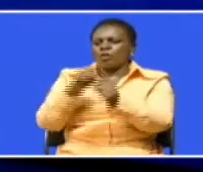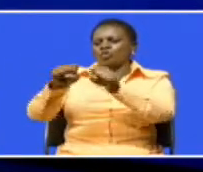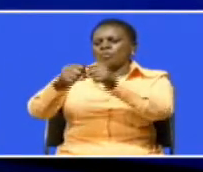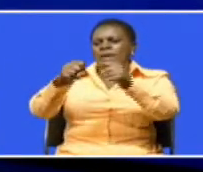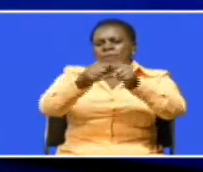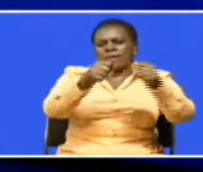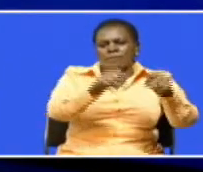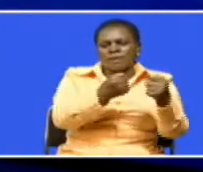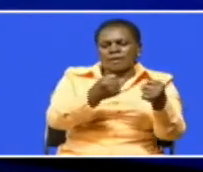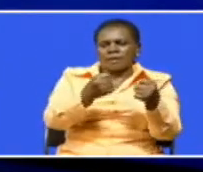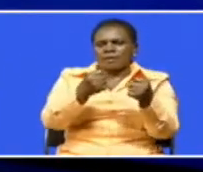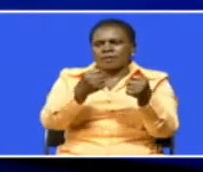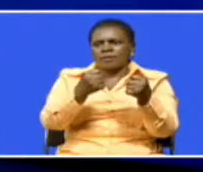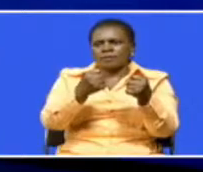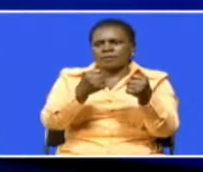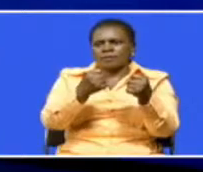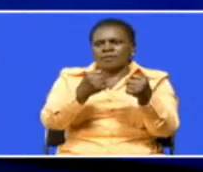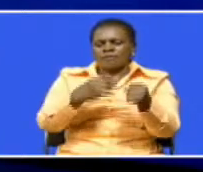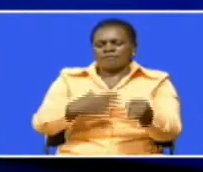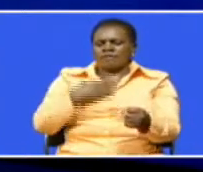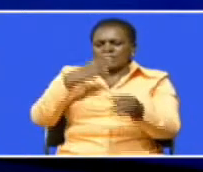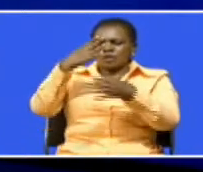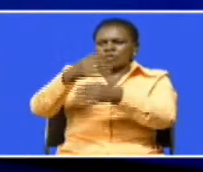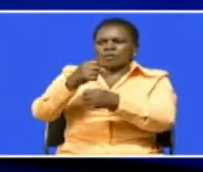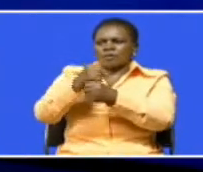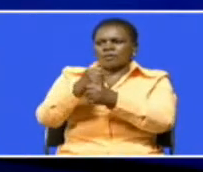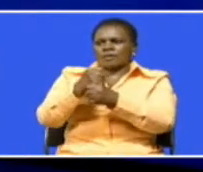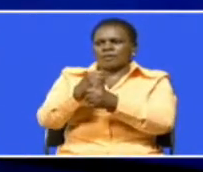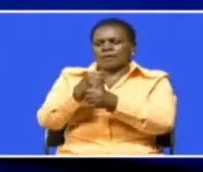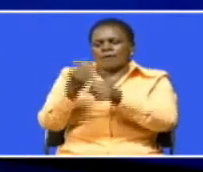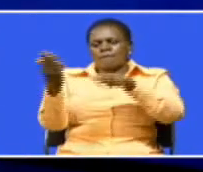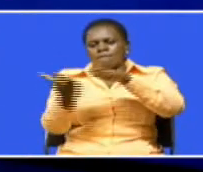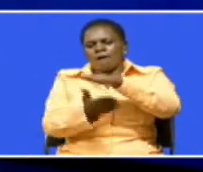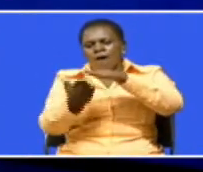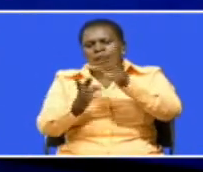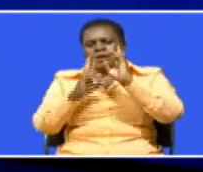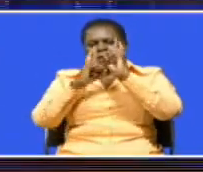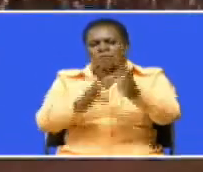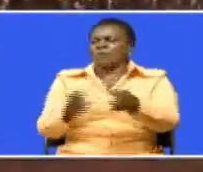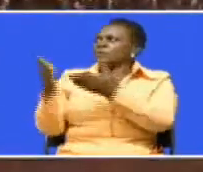KTN's Moige William paid the organization a visit and filed the following story.